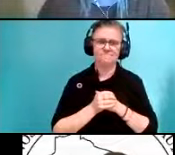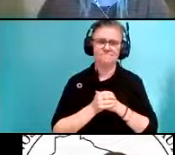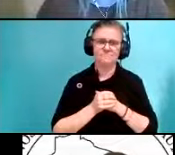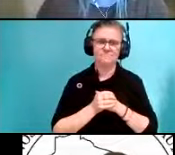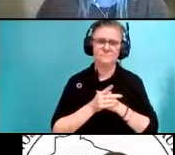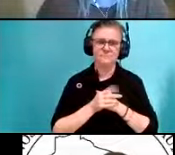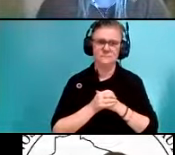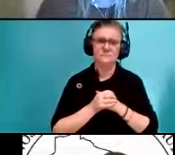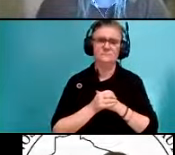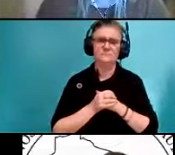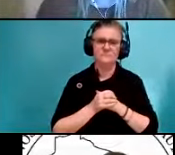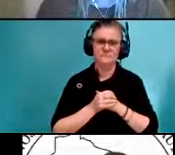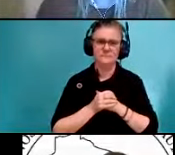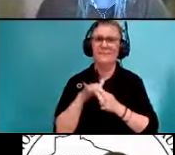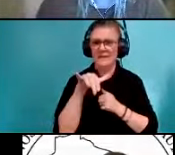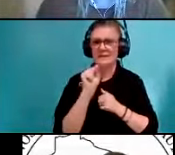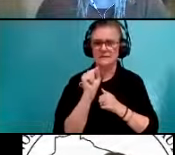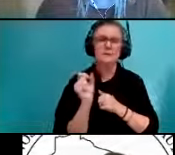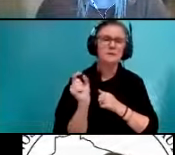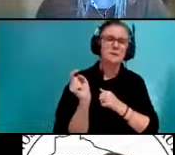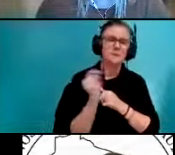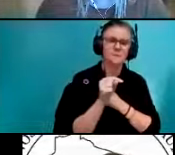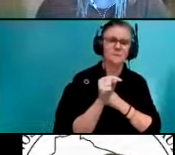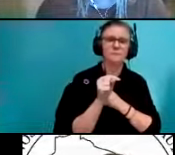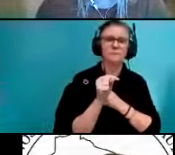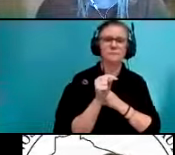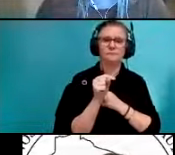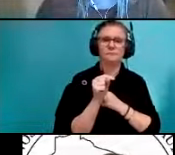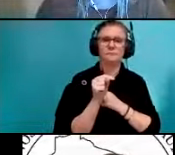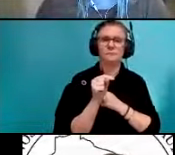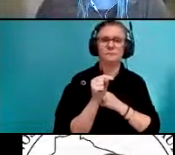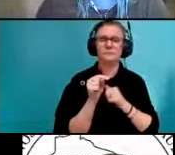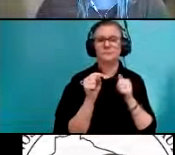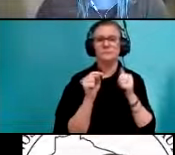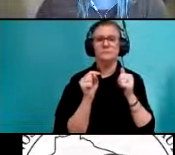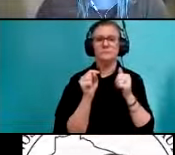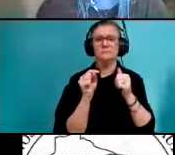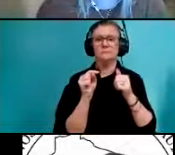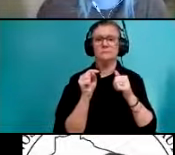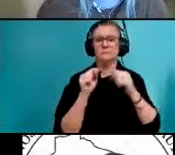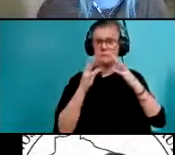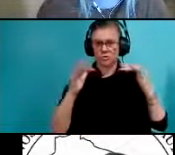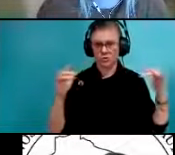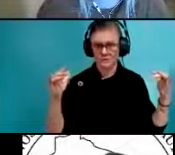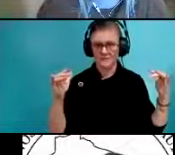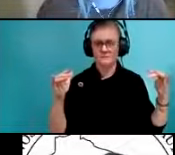So yes, so we're looking at the range of alternatives that I described